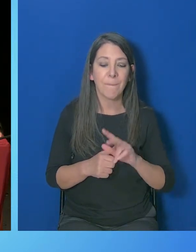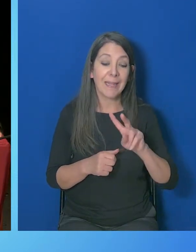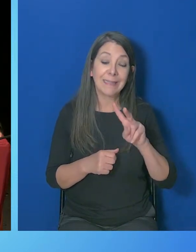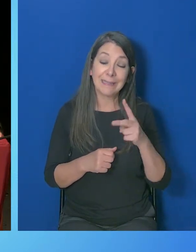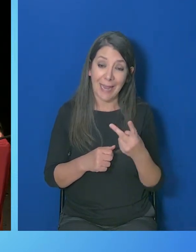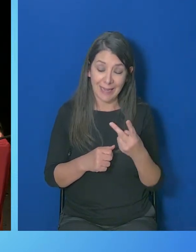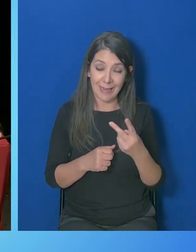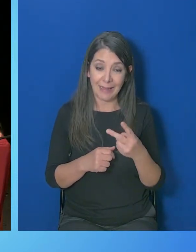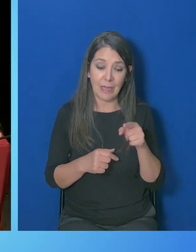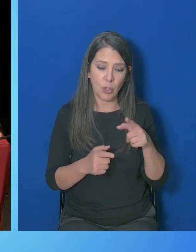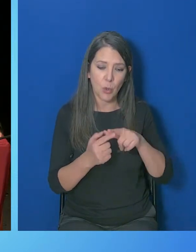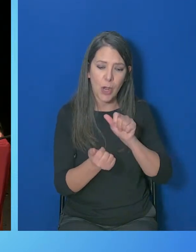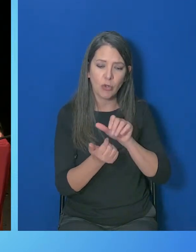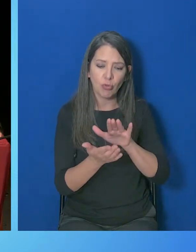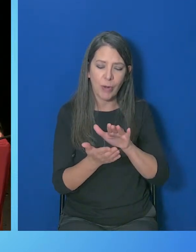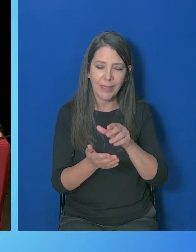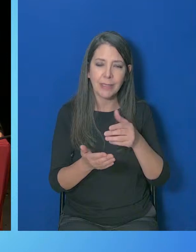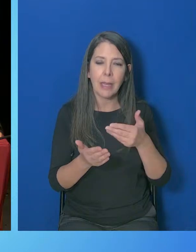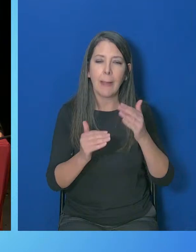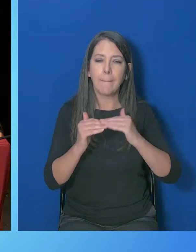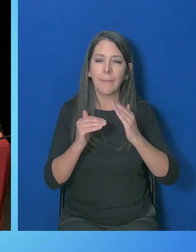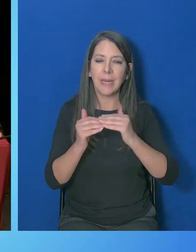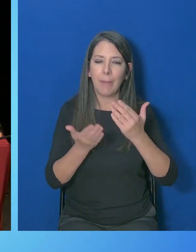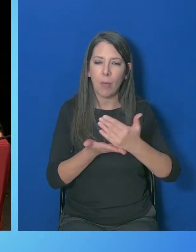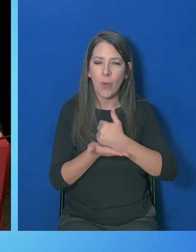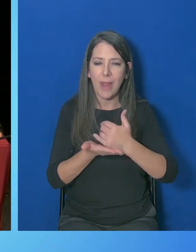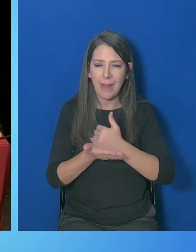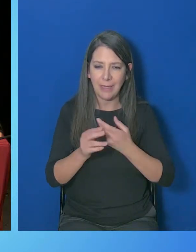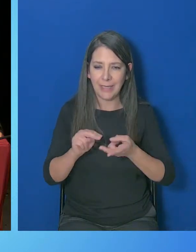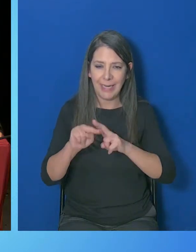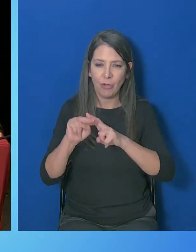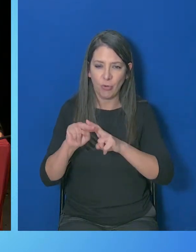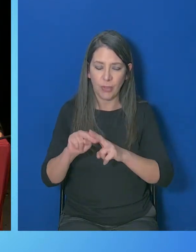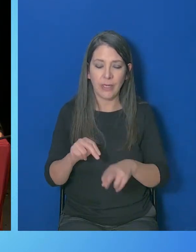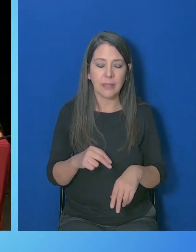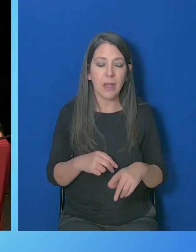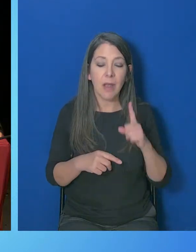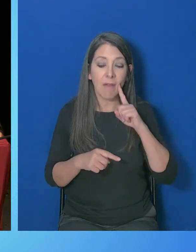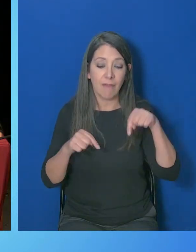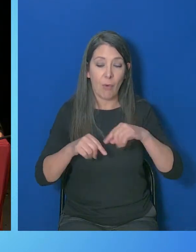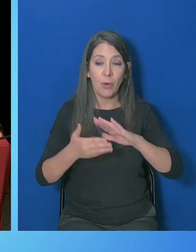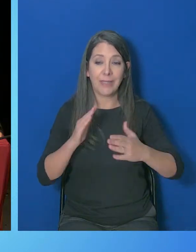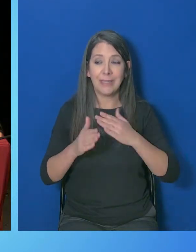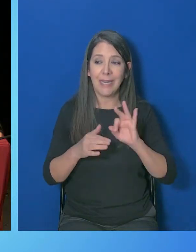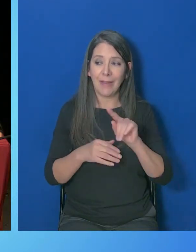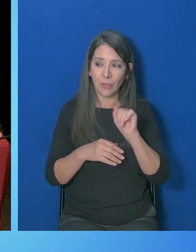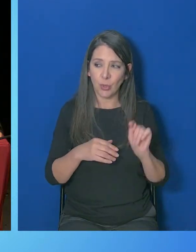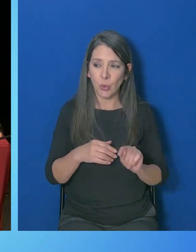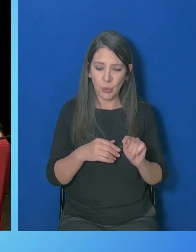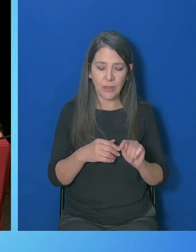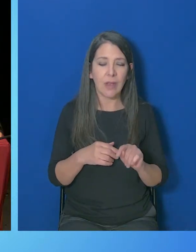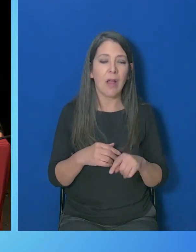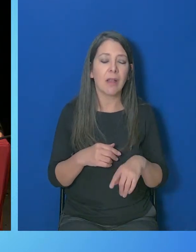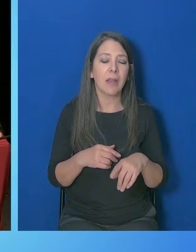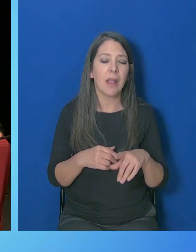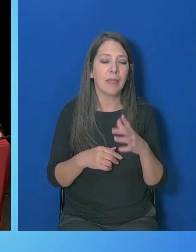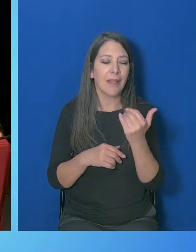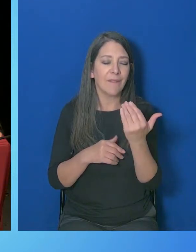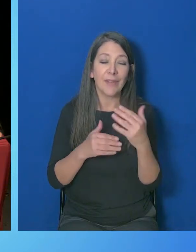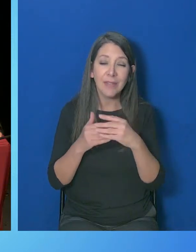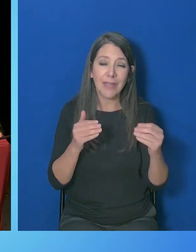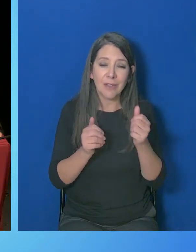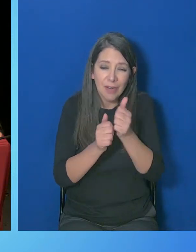Secondly, to address the minimum wage increase for the city of Tucson to $15 per